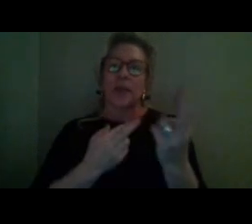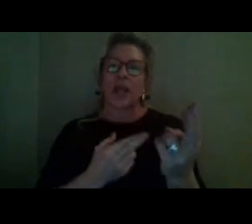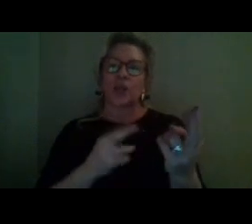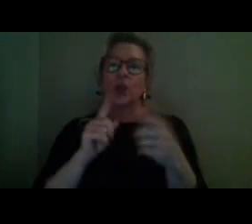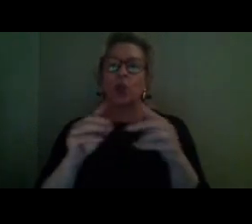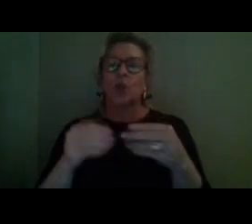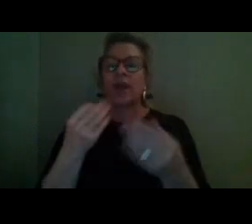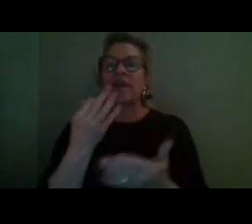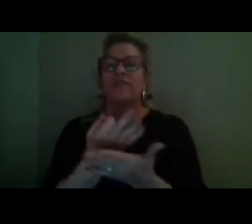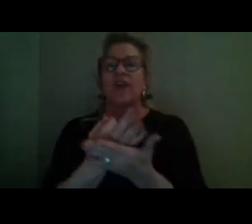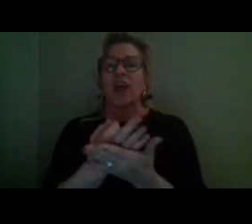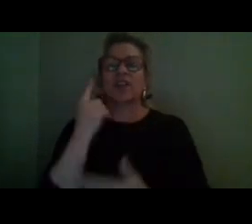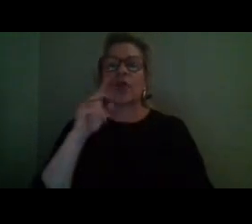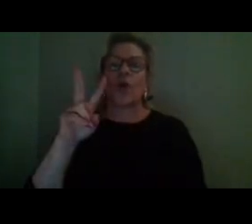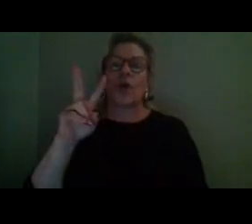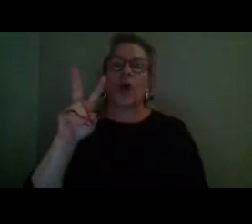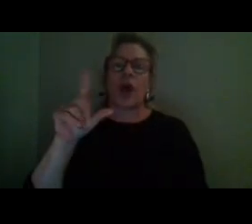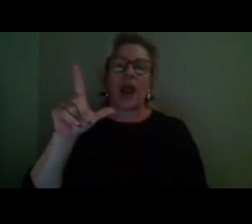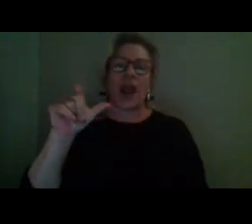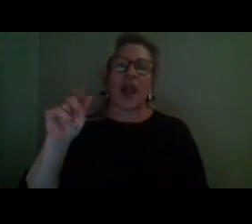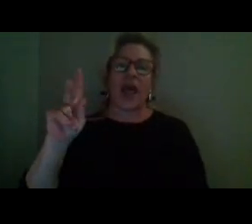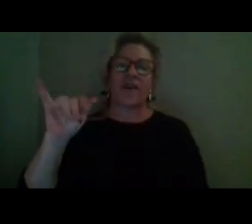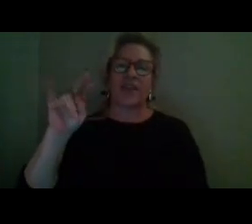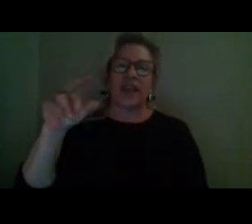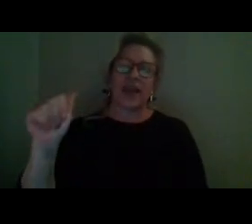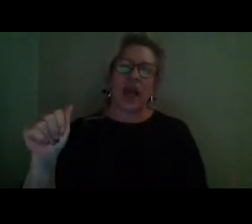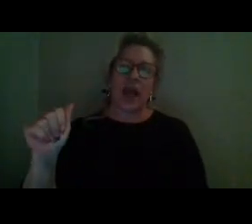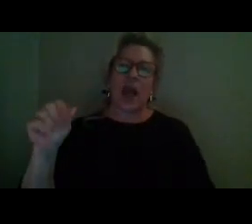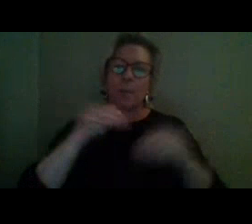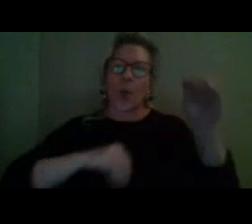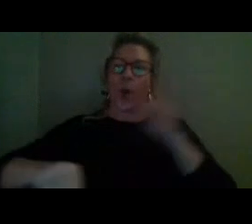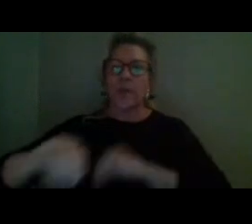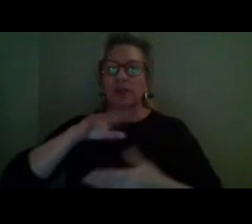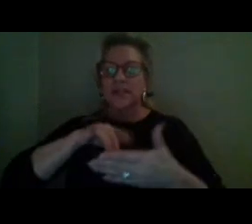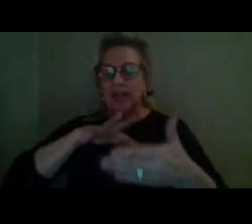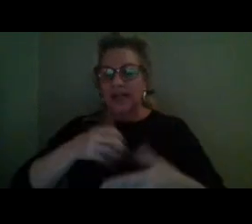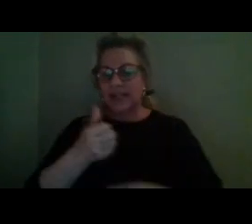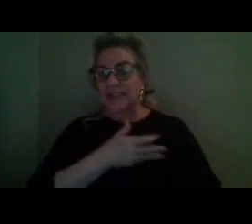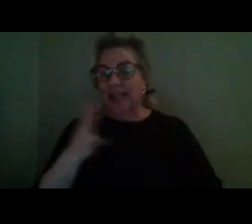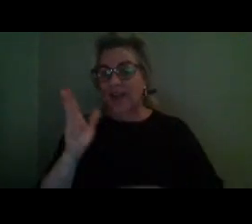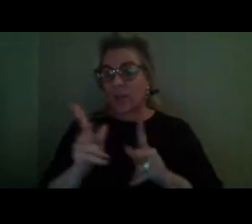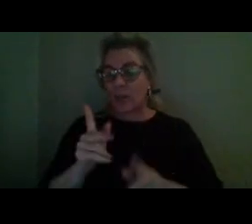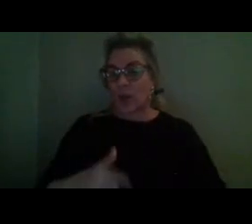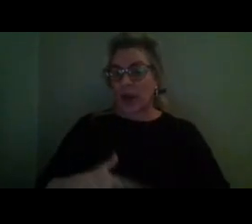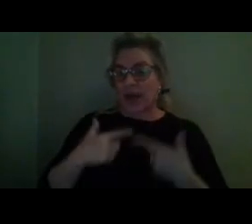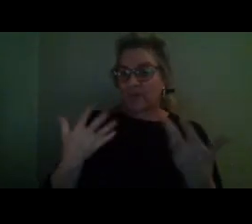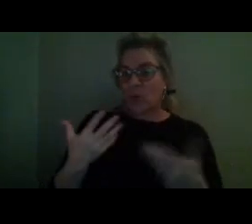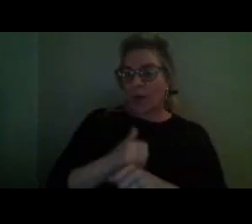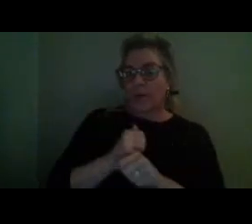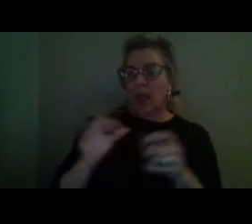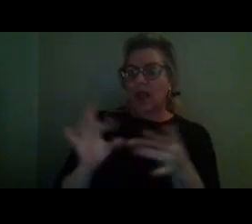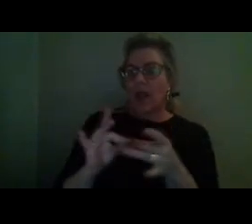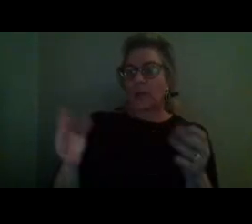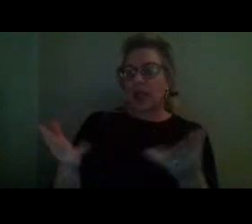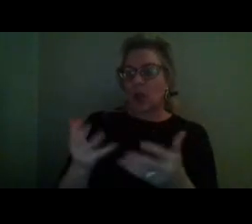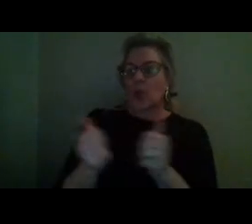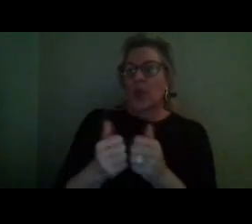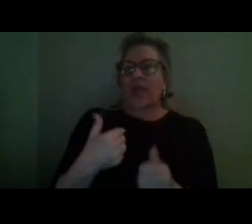give funds for the Lavina mobility study. And so there are a few residents here from Lavina who want to make a comment here with